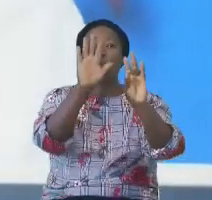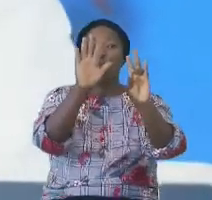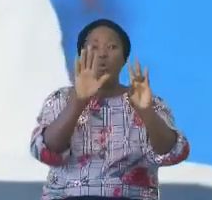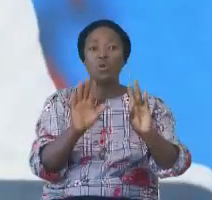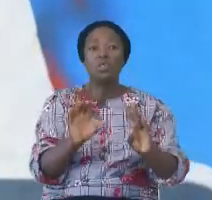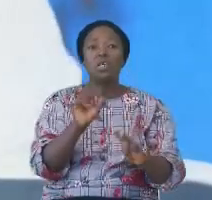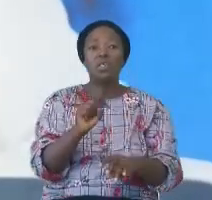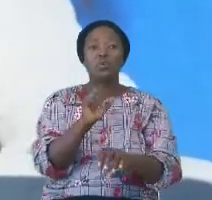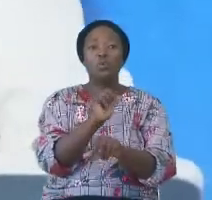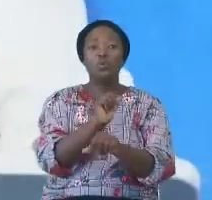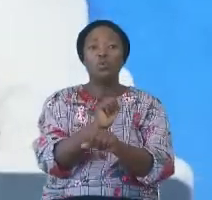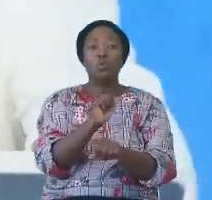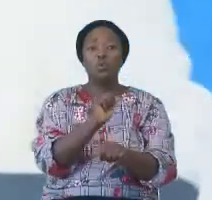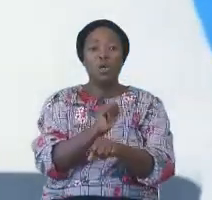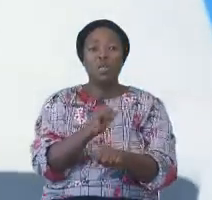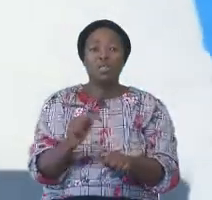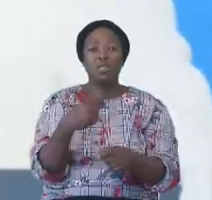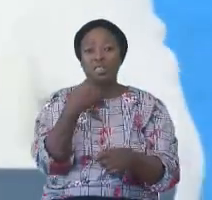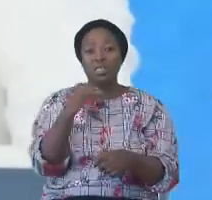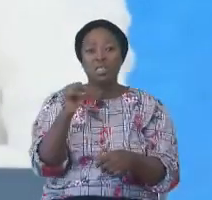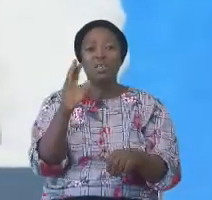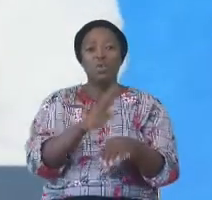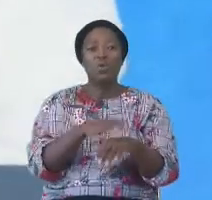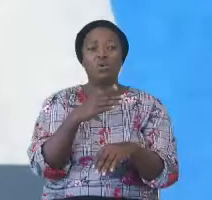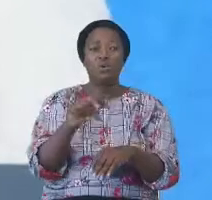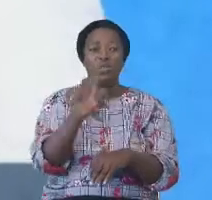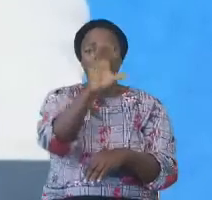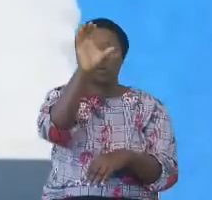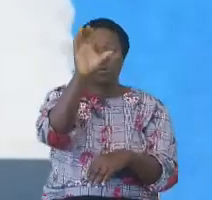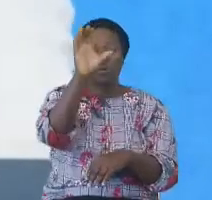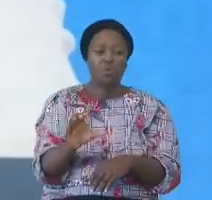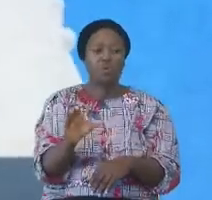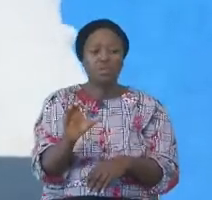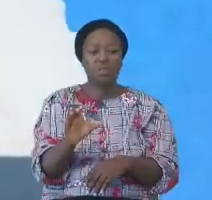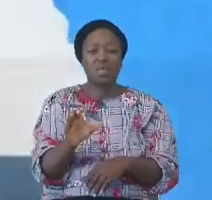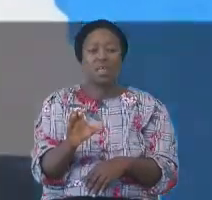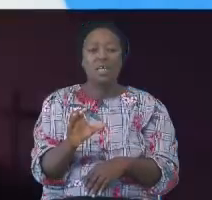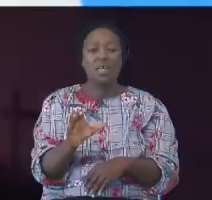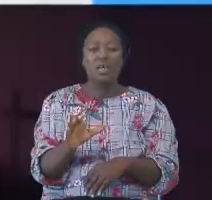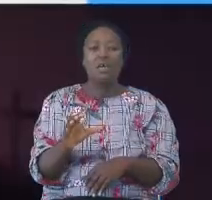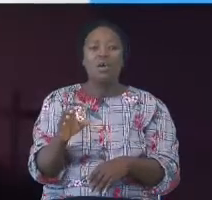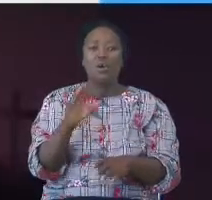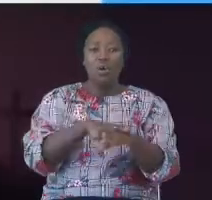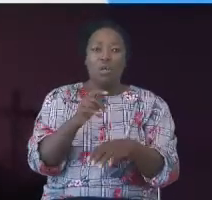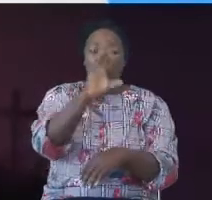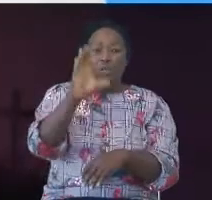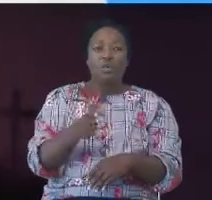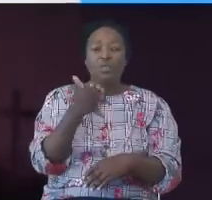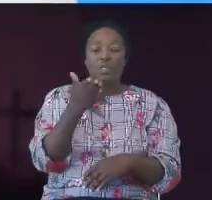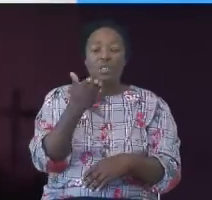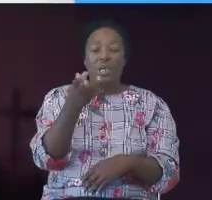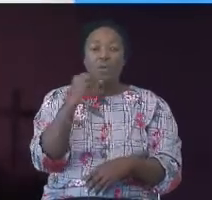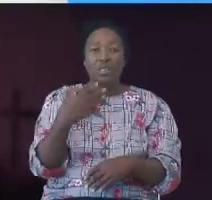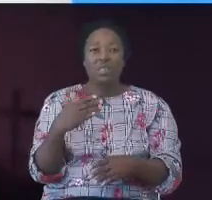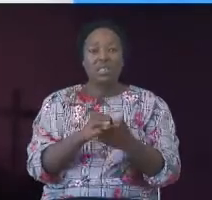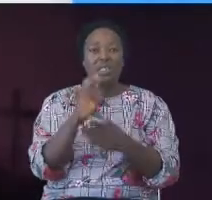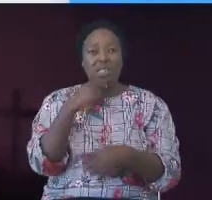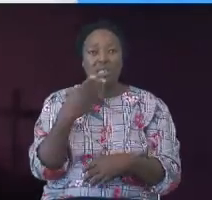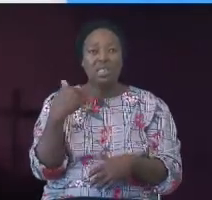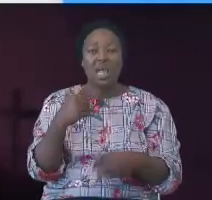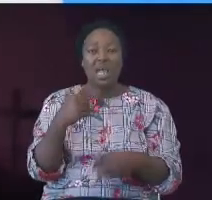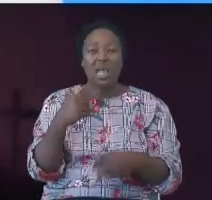revealing to you the seven wonder walking seas on the cross on the